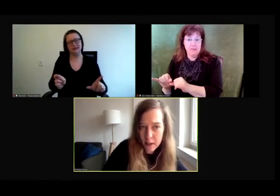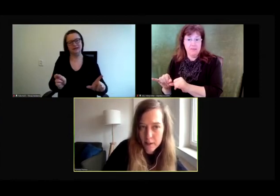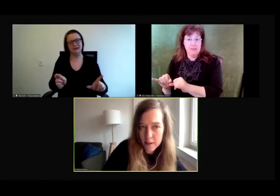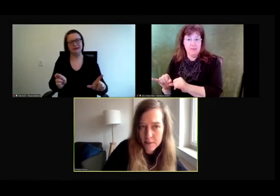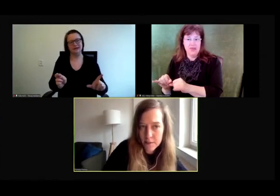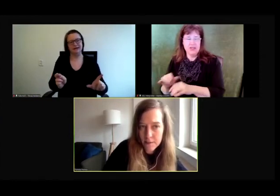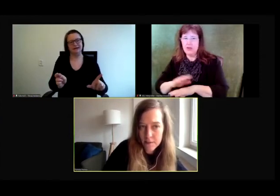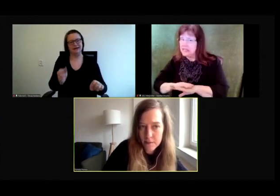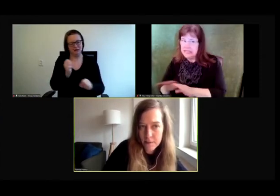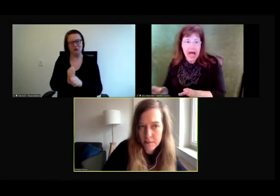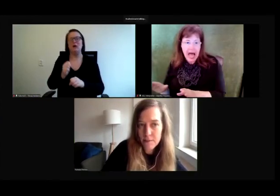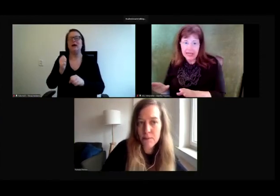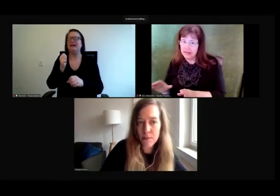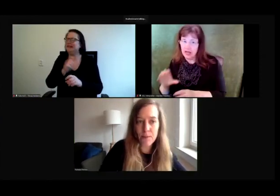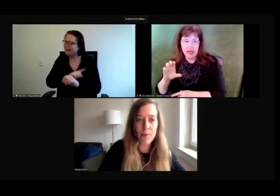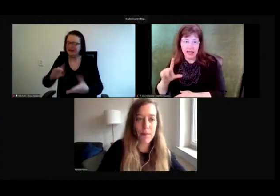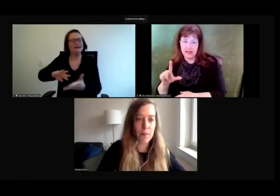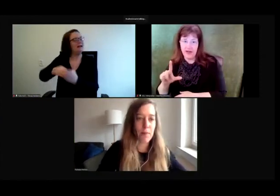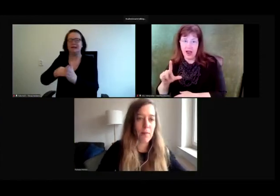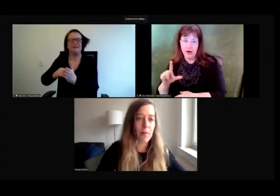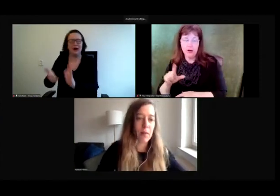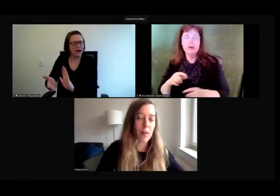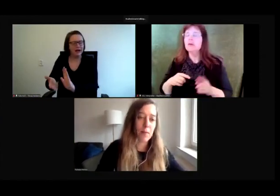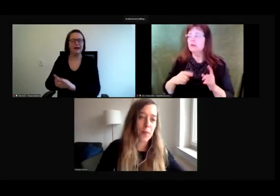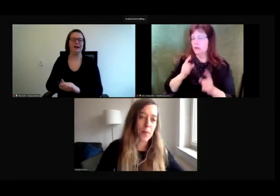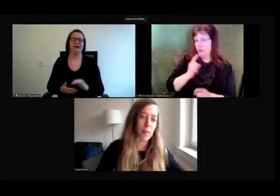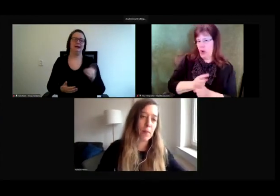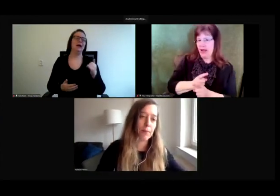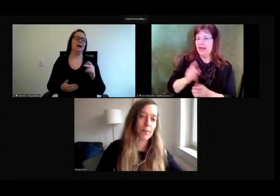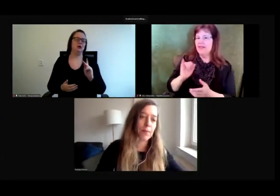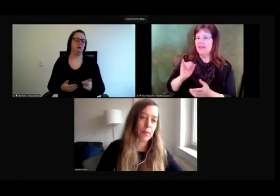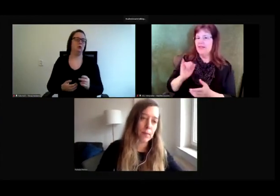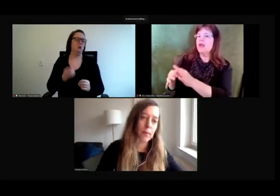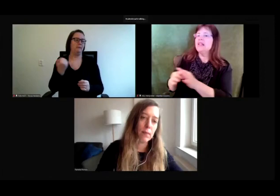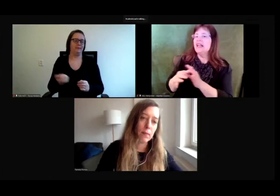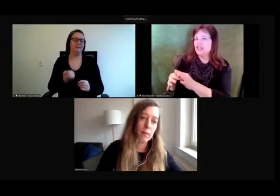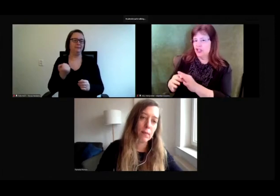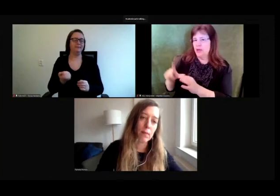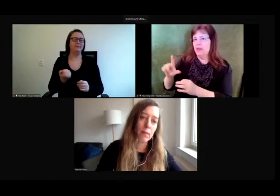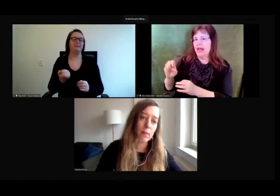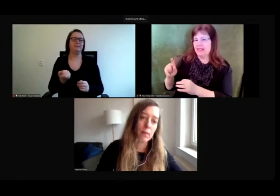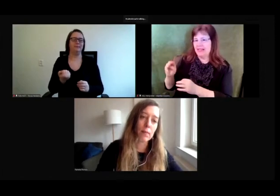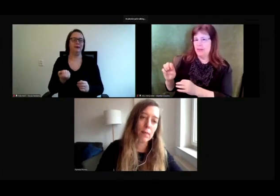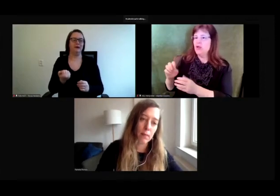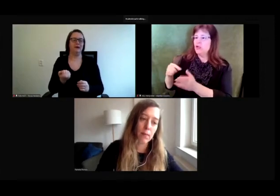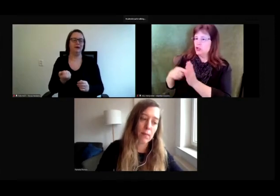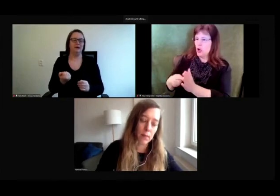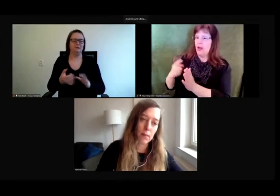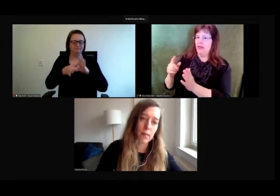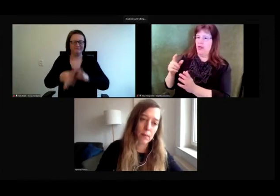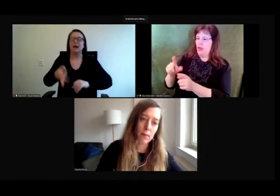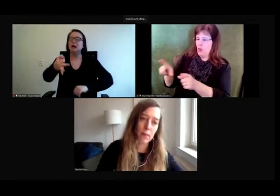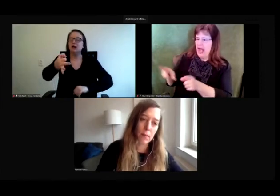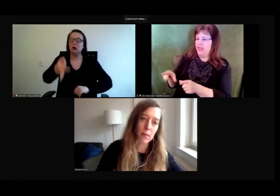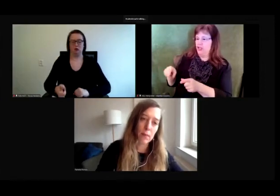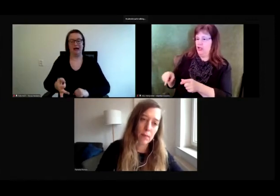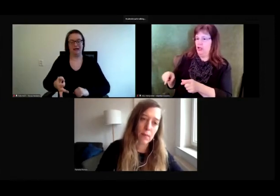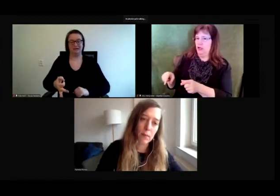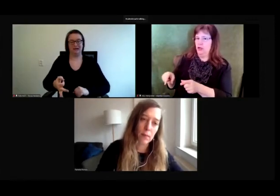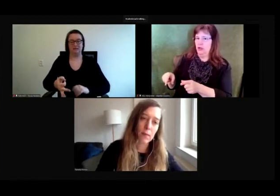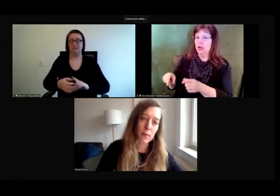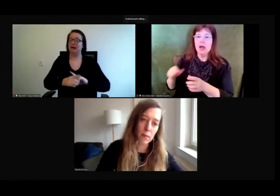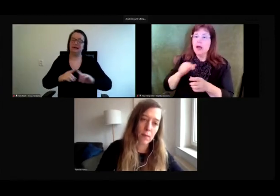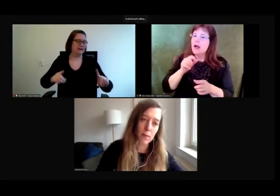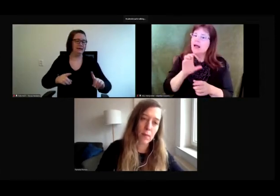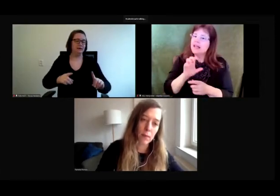than classifiers. Yes, yes, exactly, because they resemble mostly the location, the spatial location, but not the